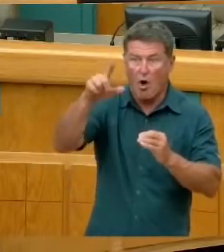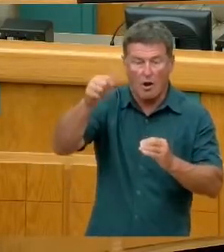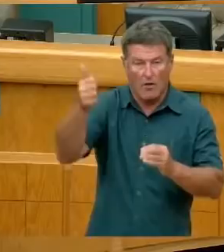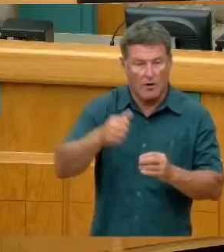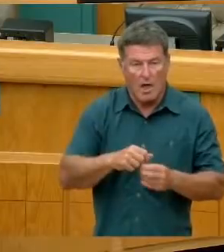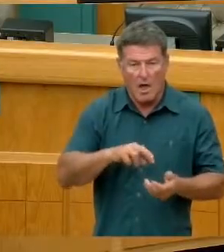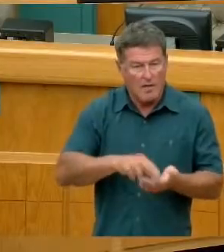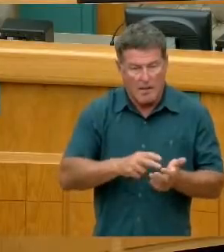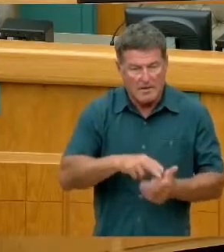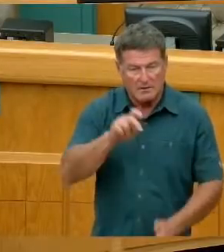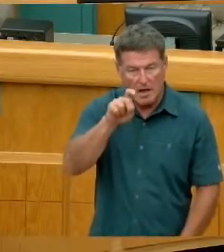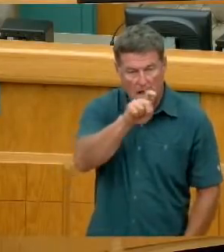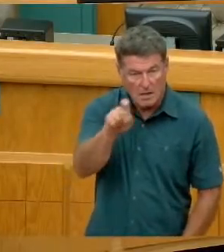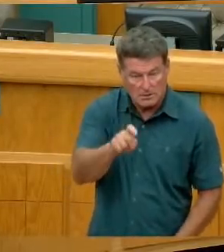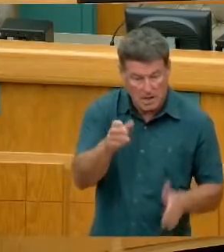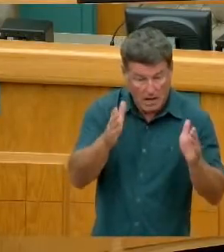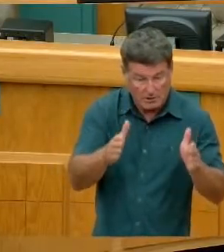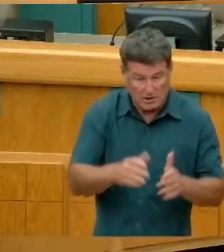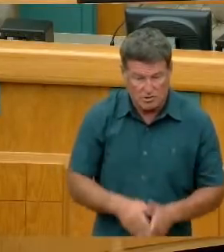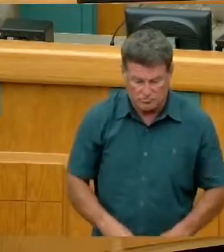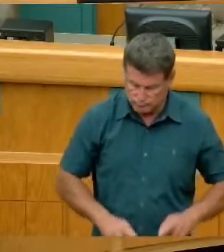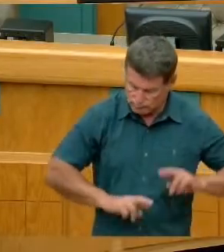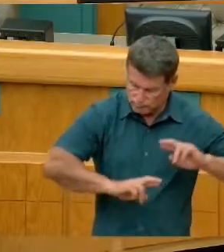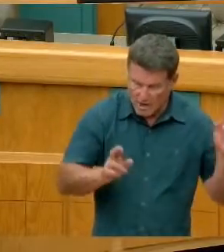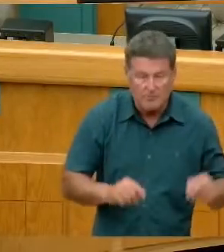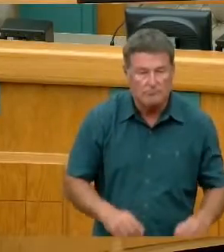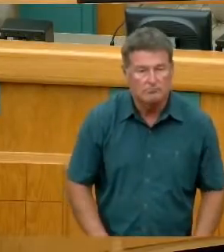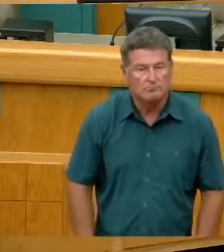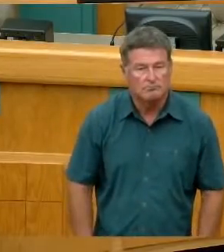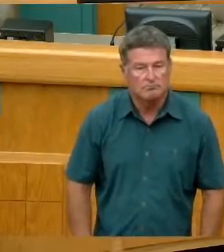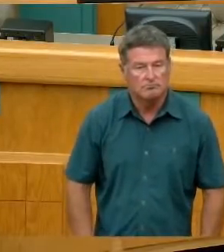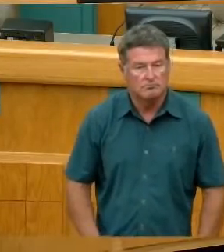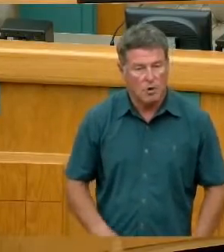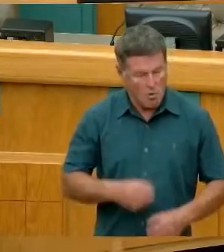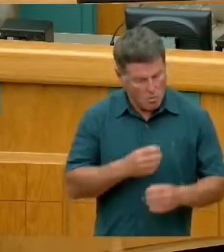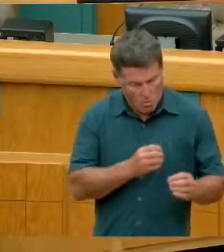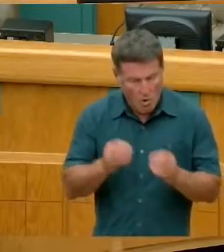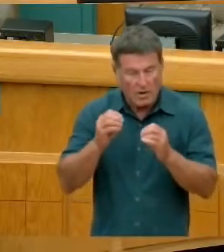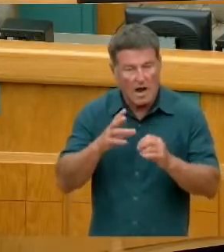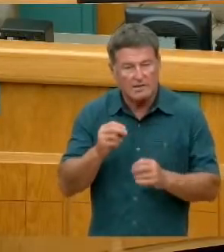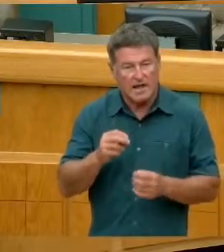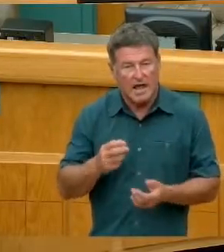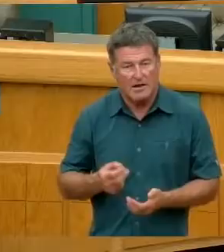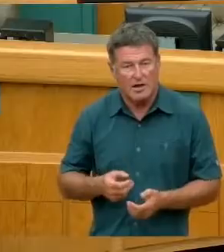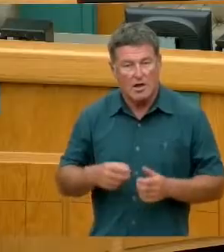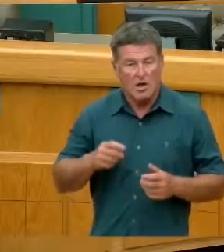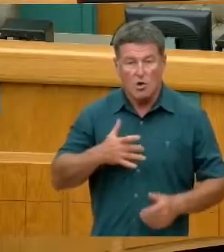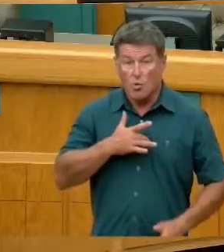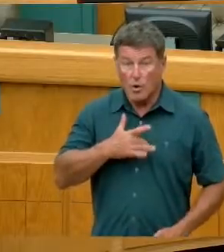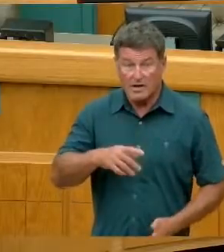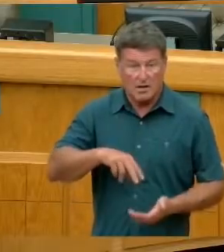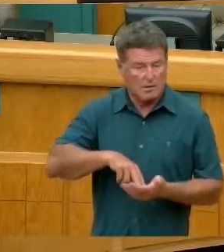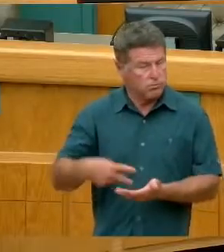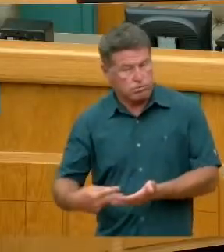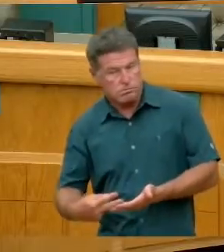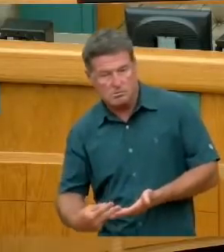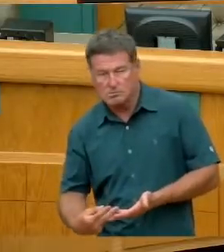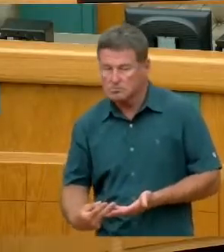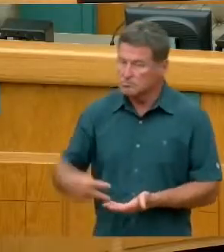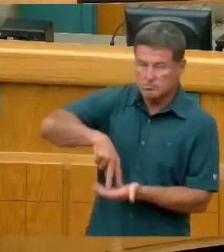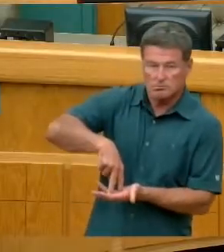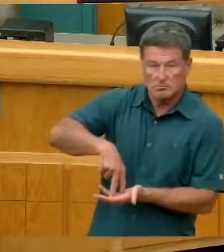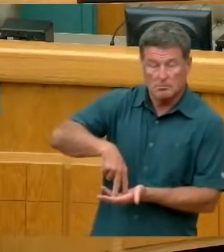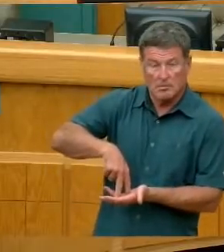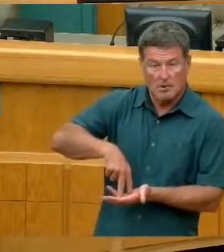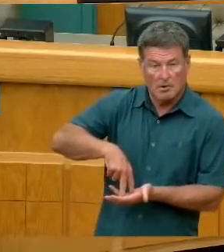ready, we're prepared, we're organized, we're completely resilient. And yet,